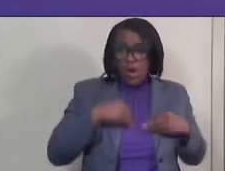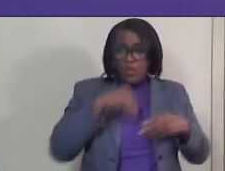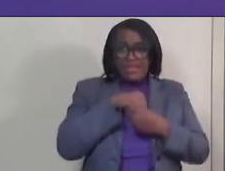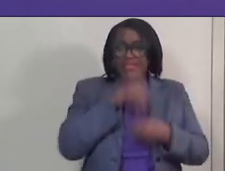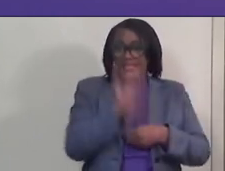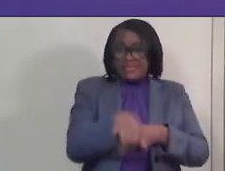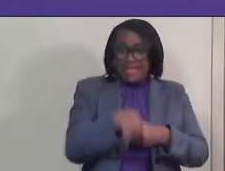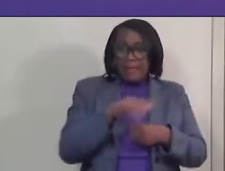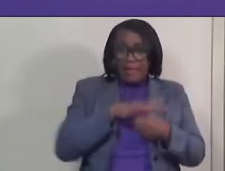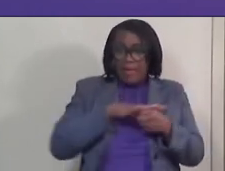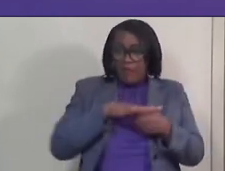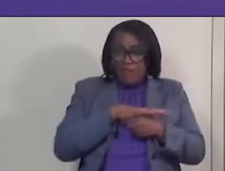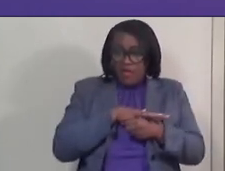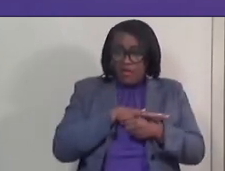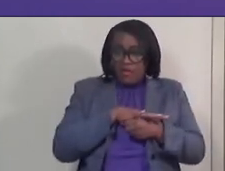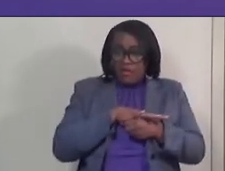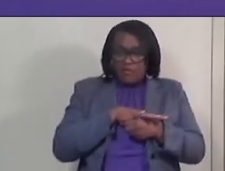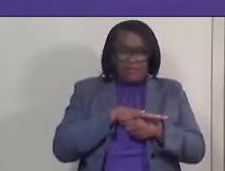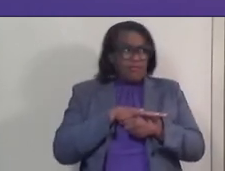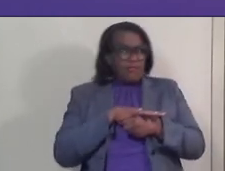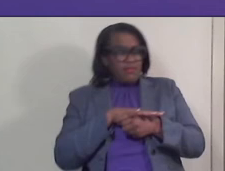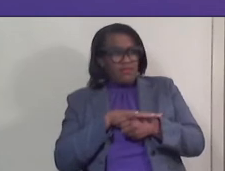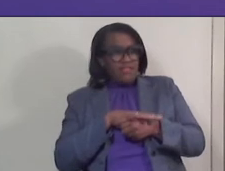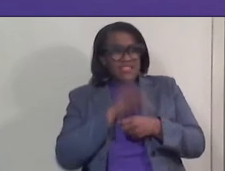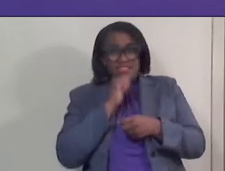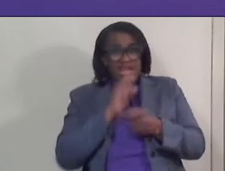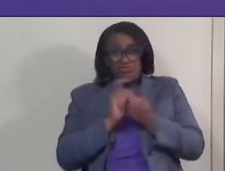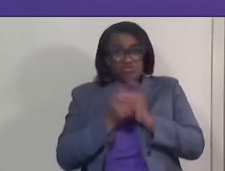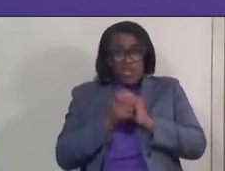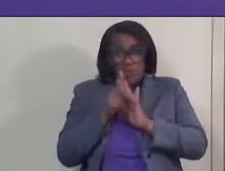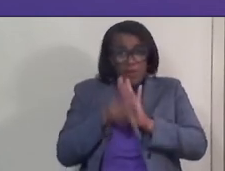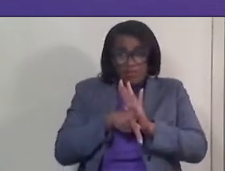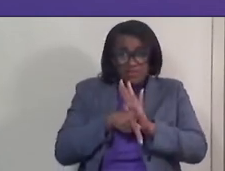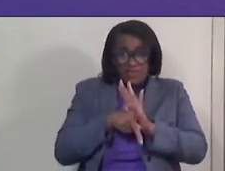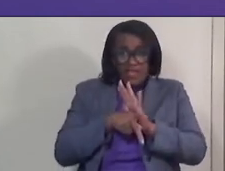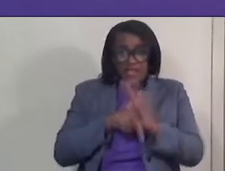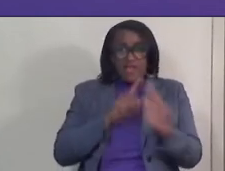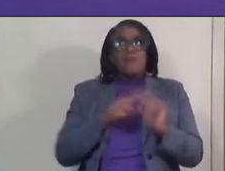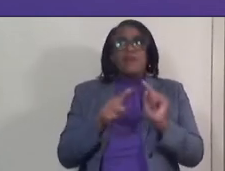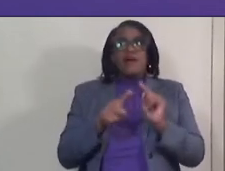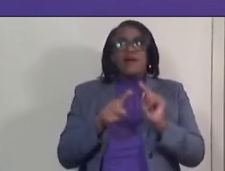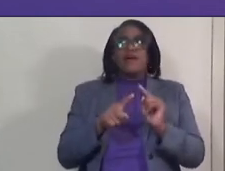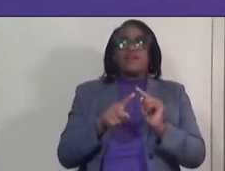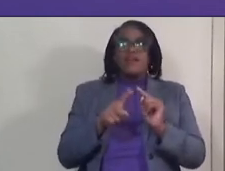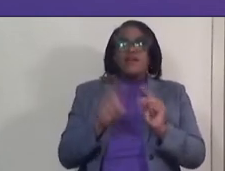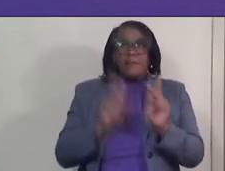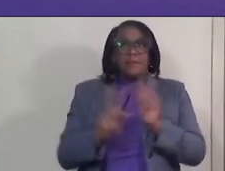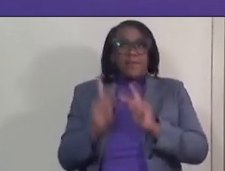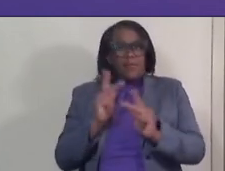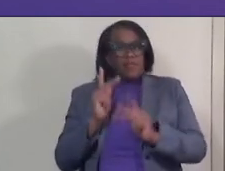And it hasn't switched a policy yet, but it's gotten people to know,